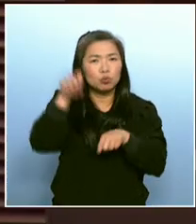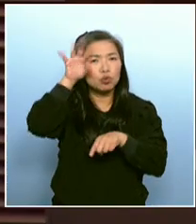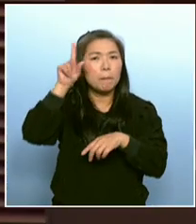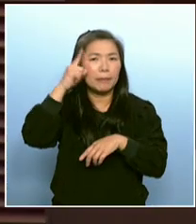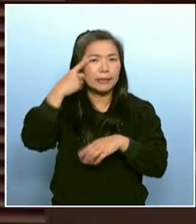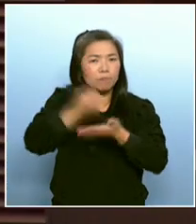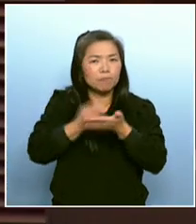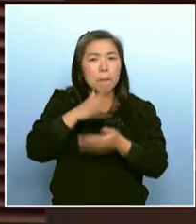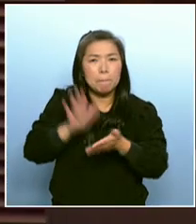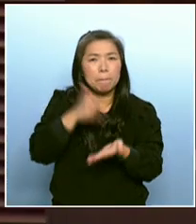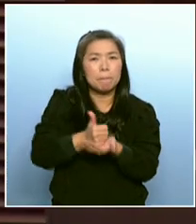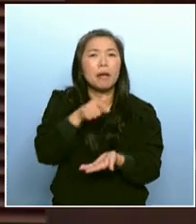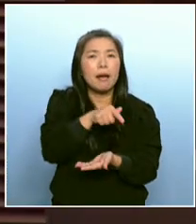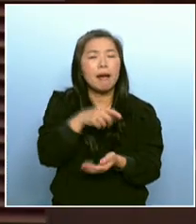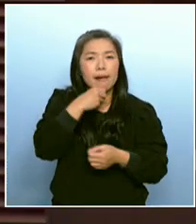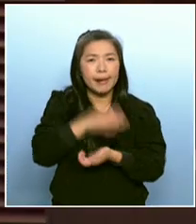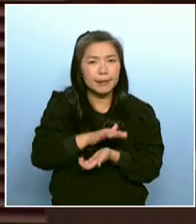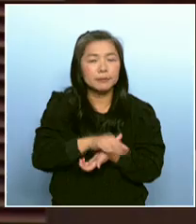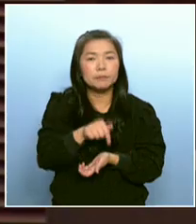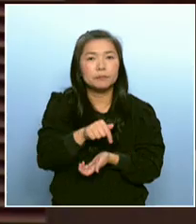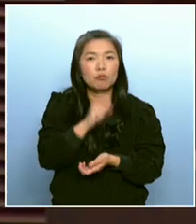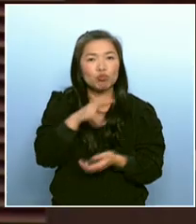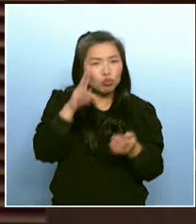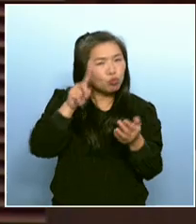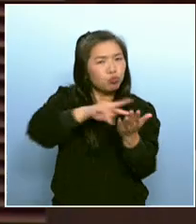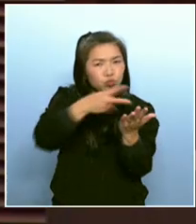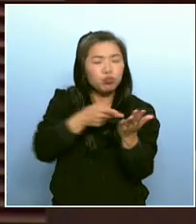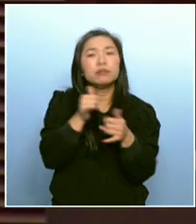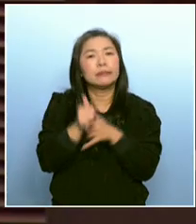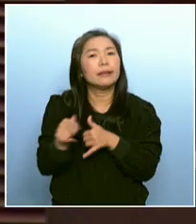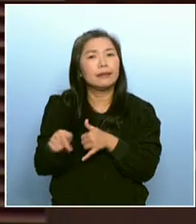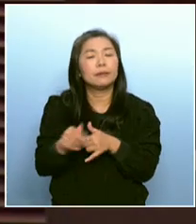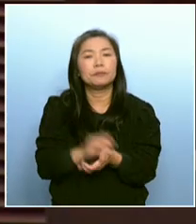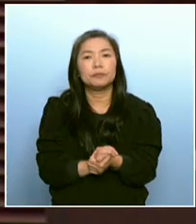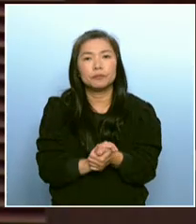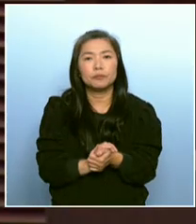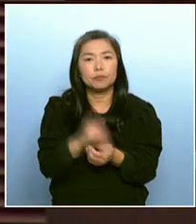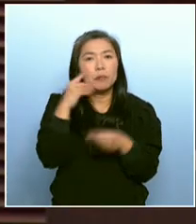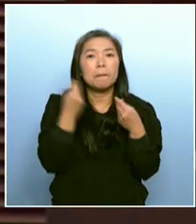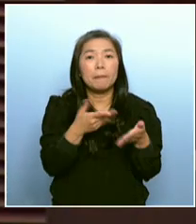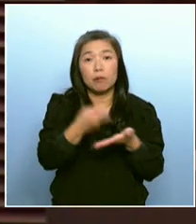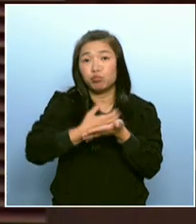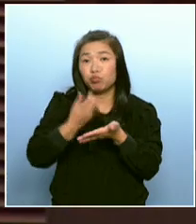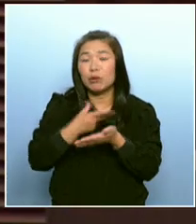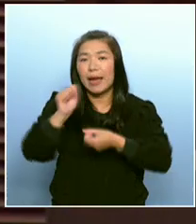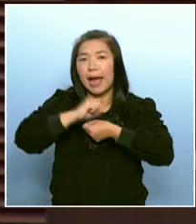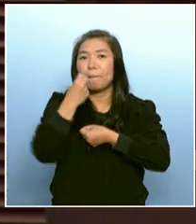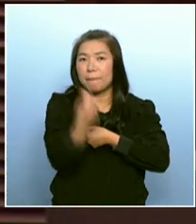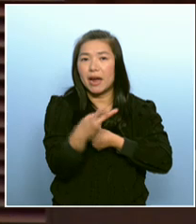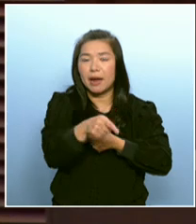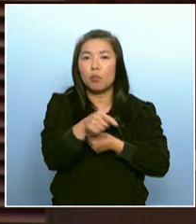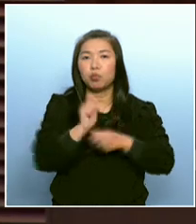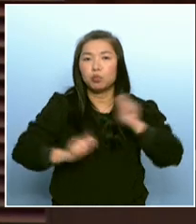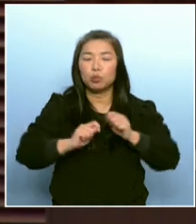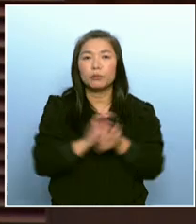on the CDF projects, we learned from the success of the Strive and Rise program to enhance the fund projects.